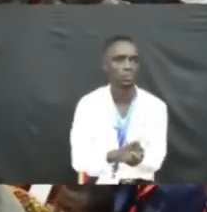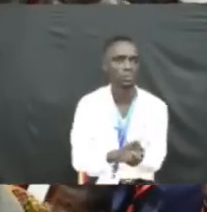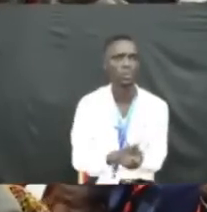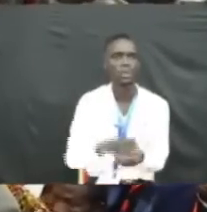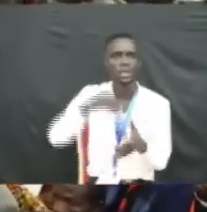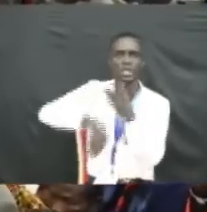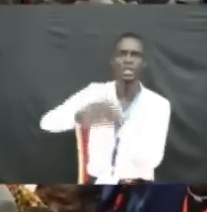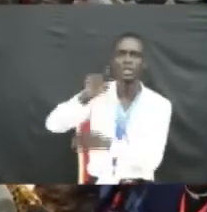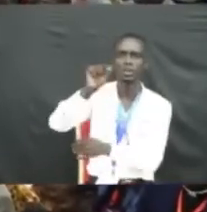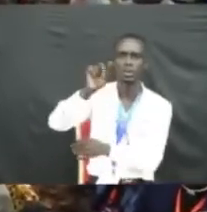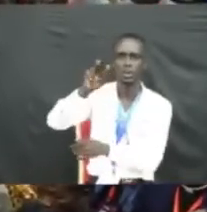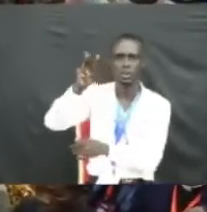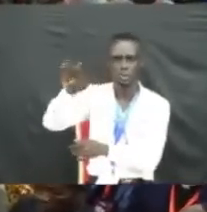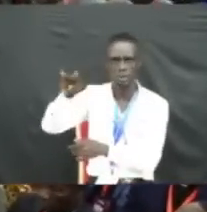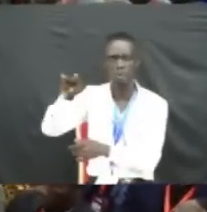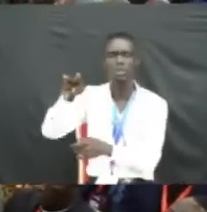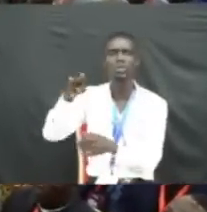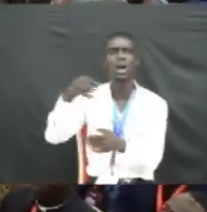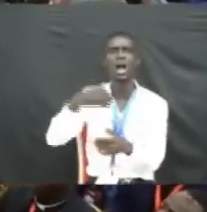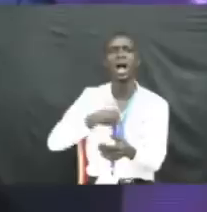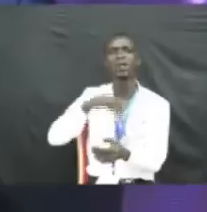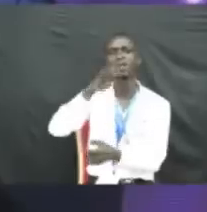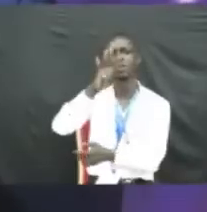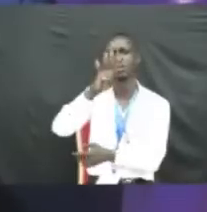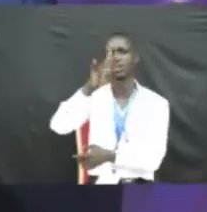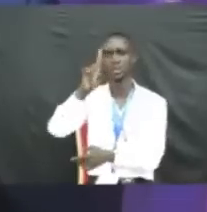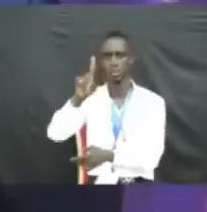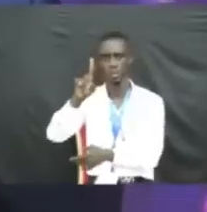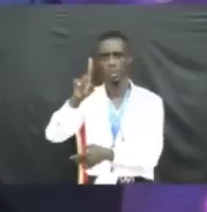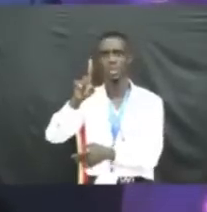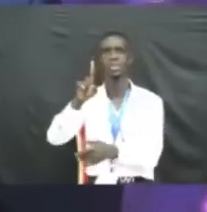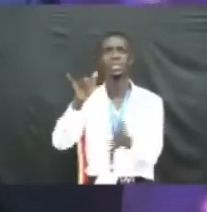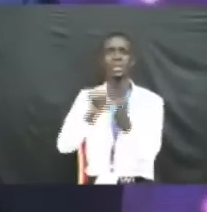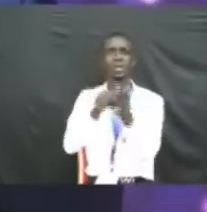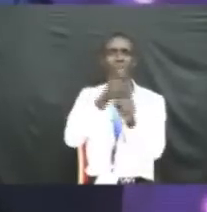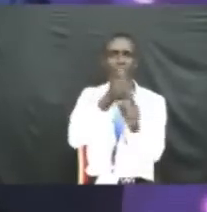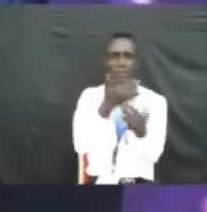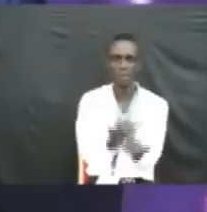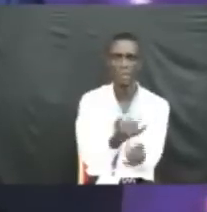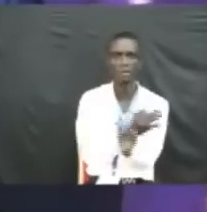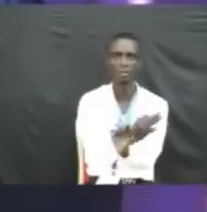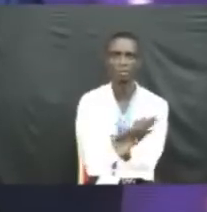In 2022 alone, 41 prisoners were released.